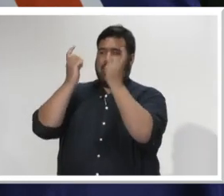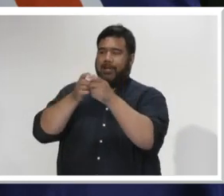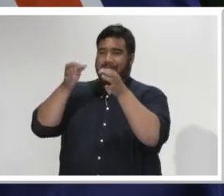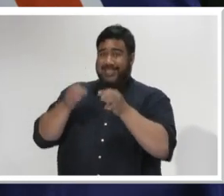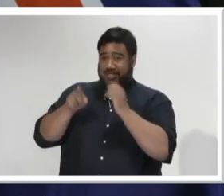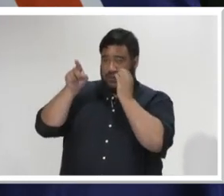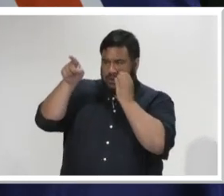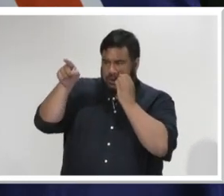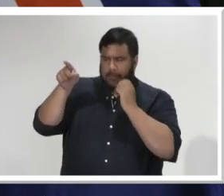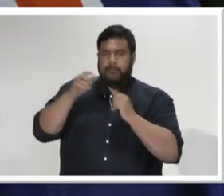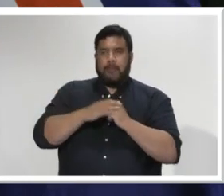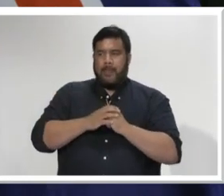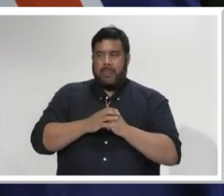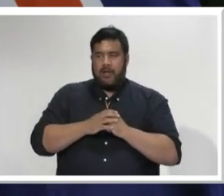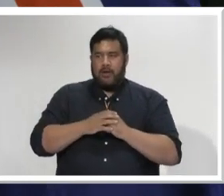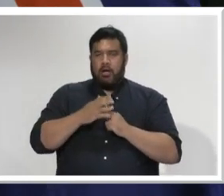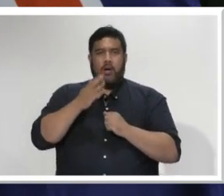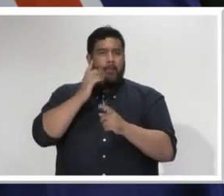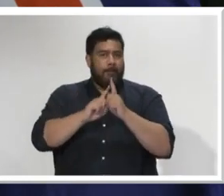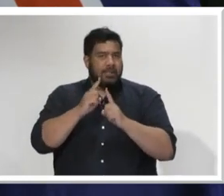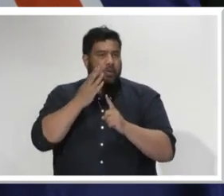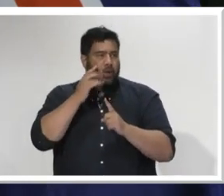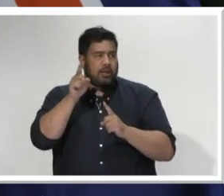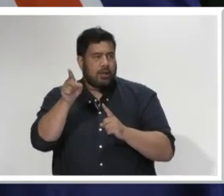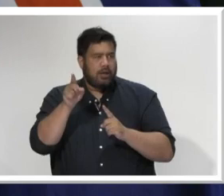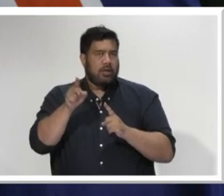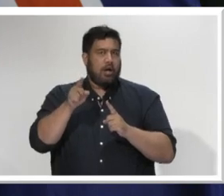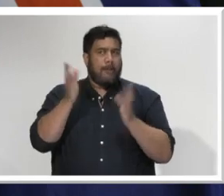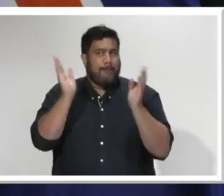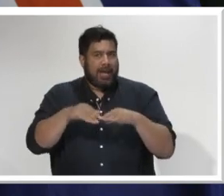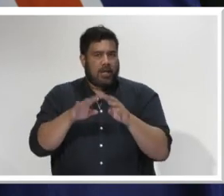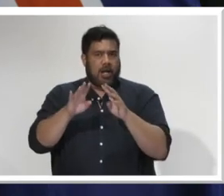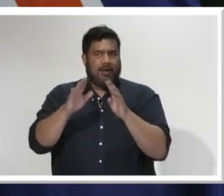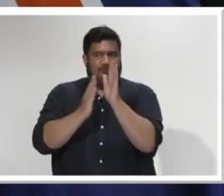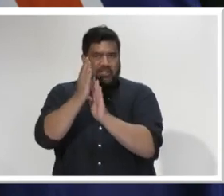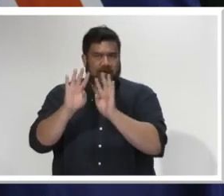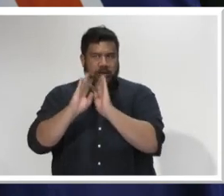that for me will be guided by the way that the House and